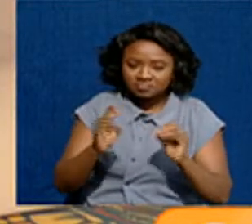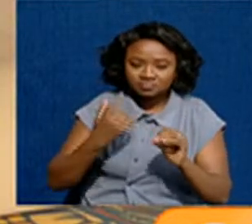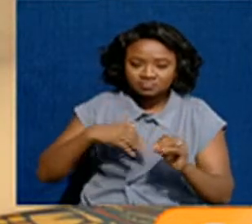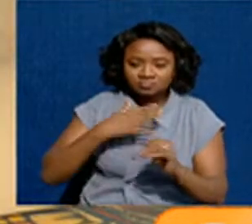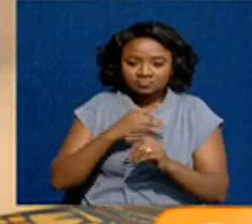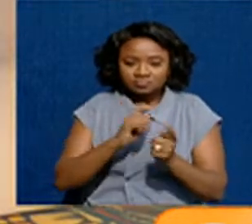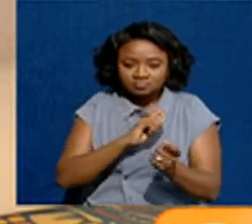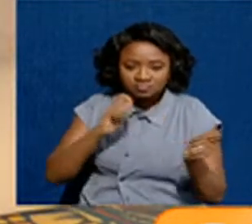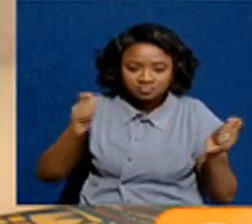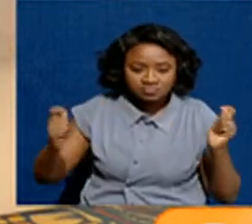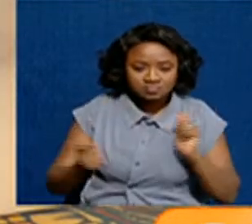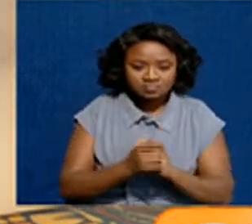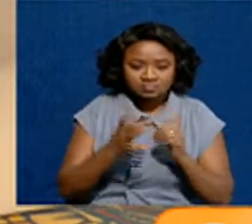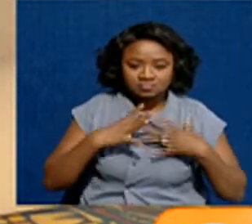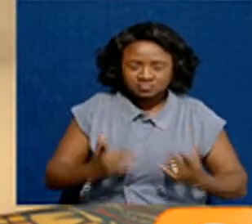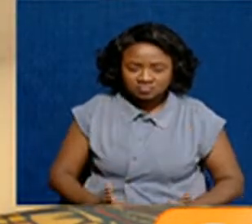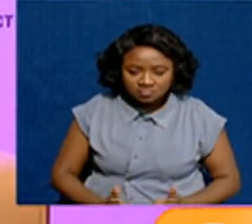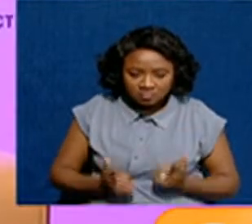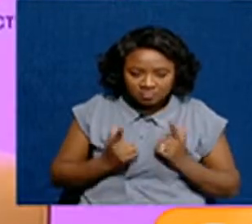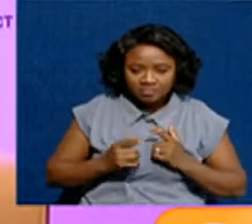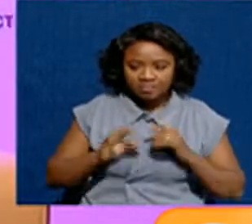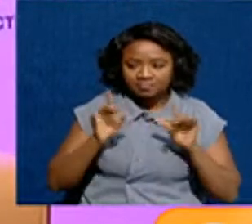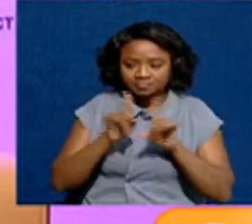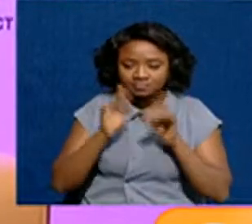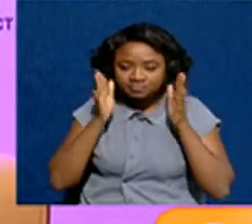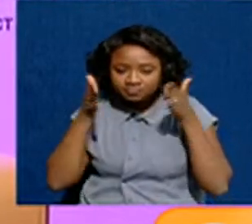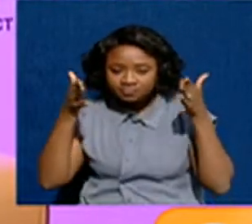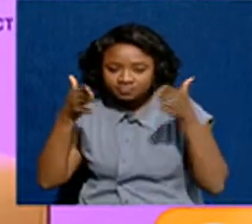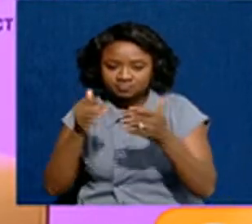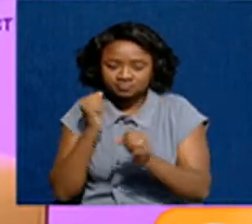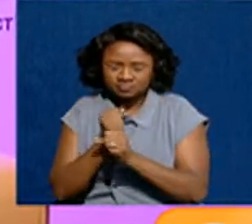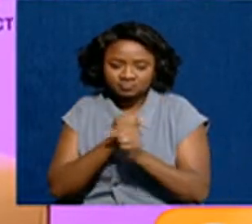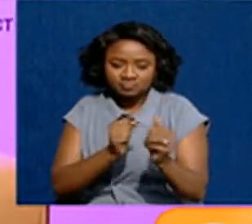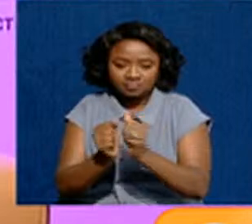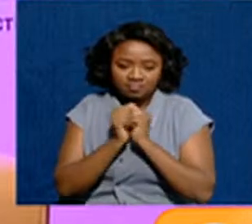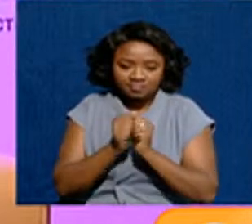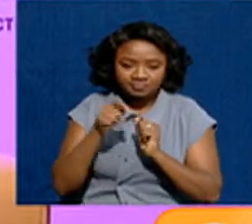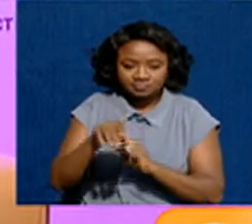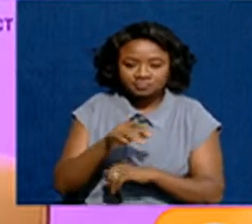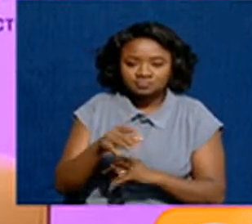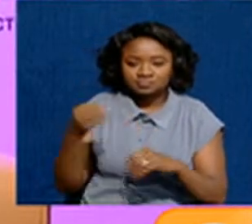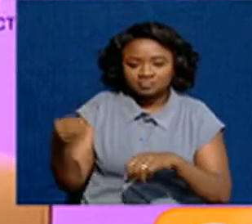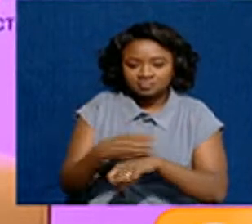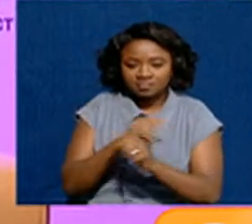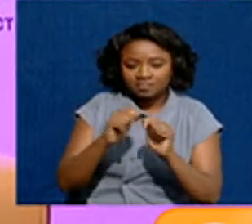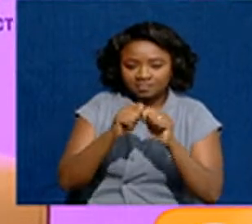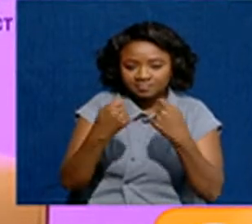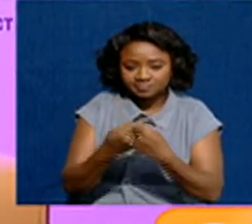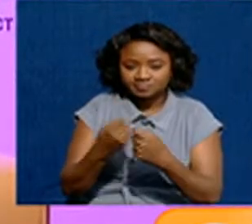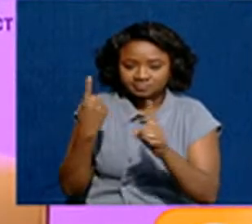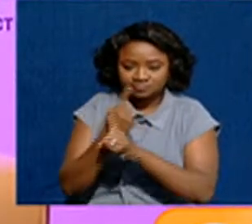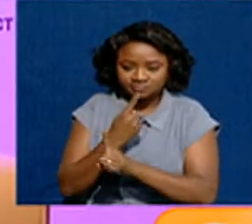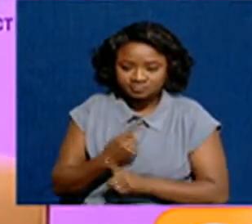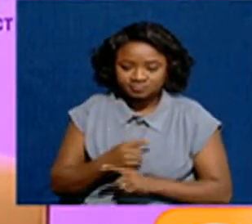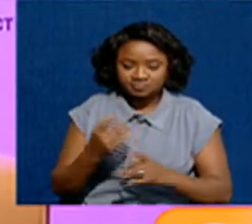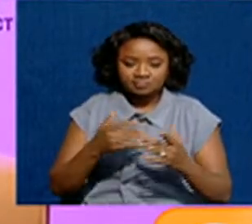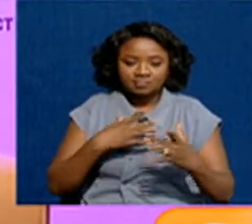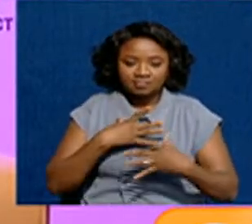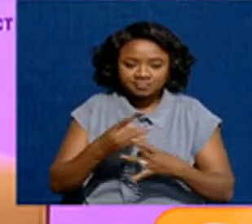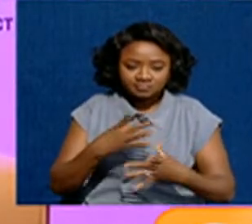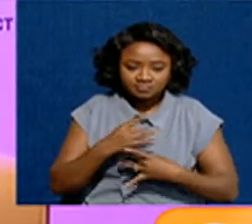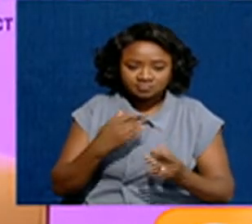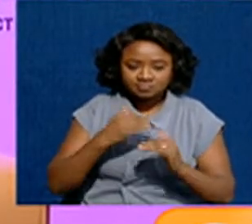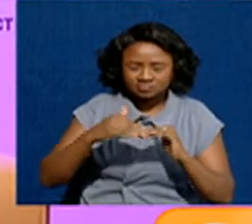We're keenly interested in working together on the continent on the cancer types that are most interesting and highest